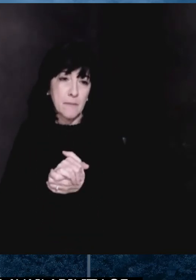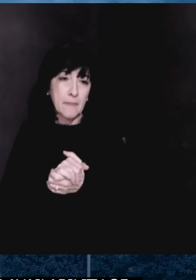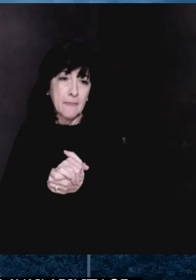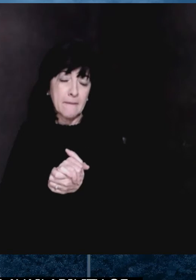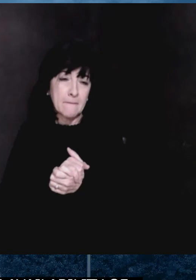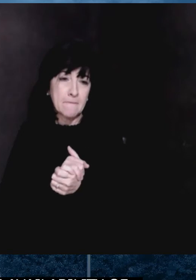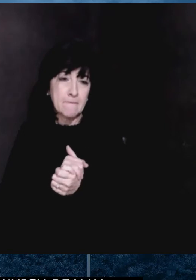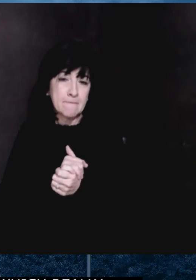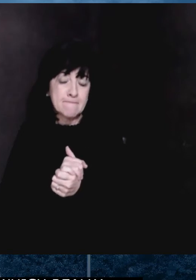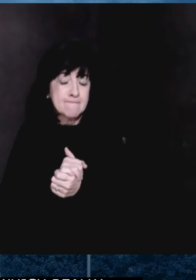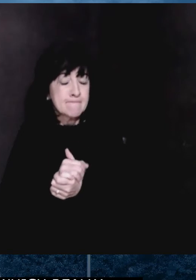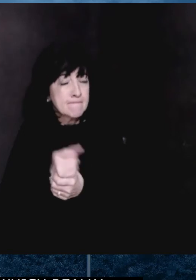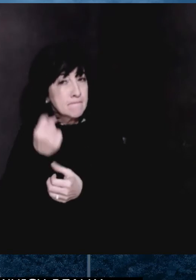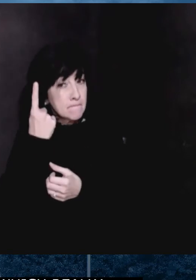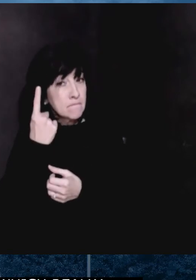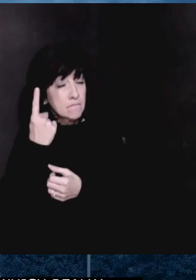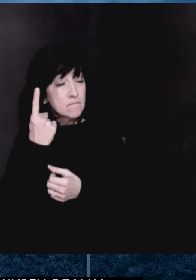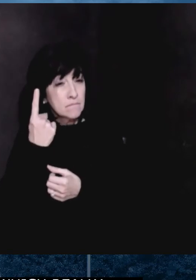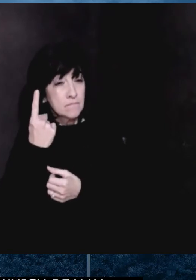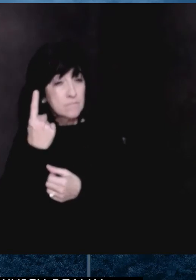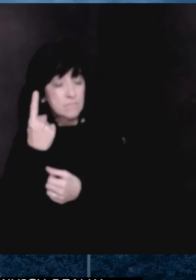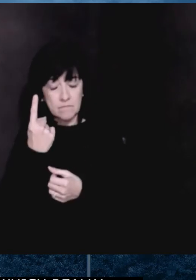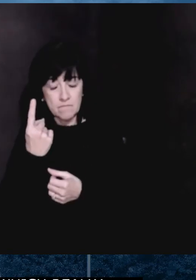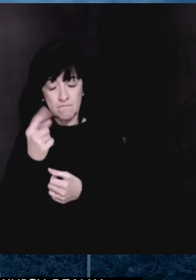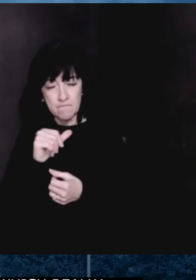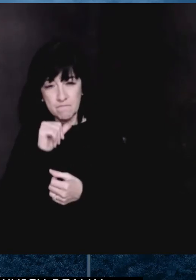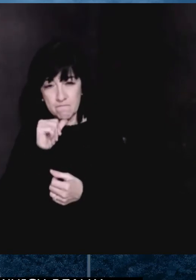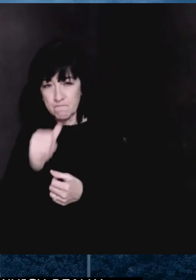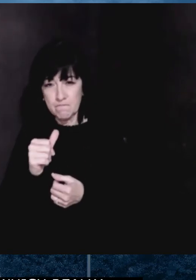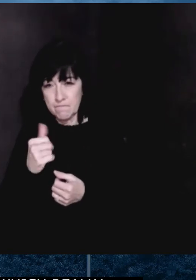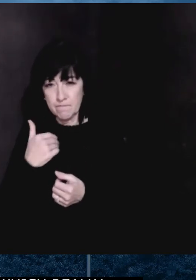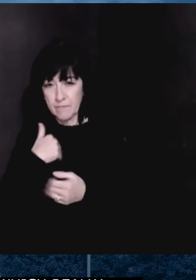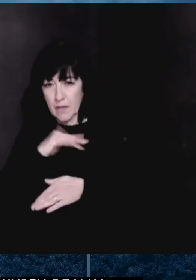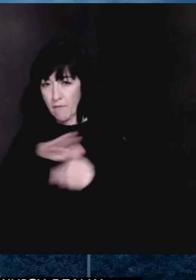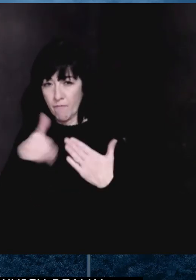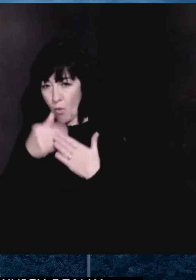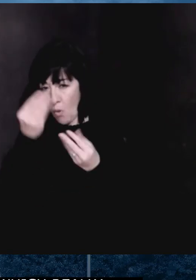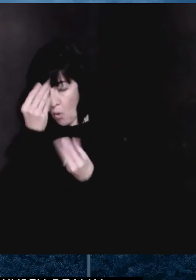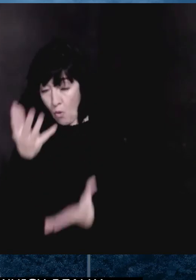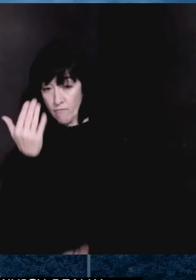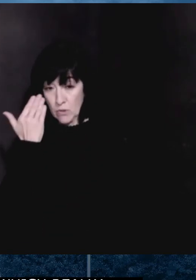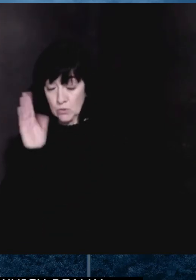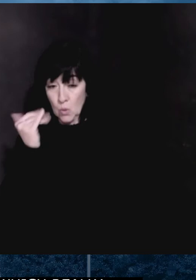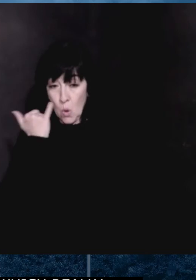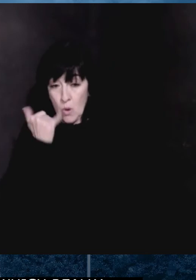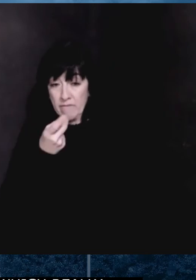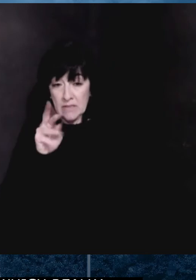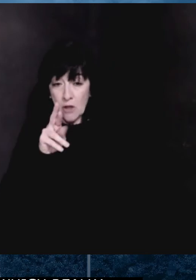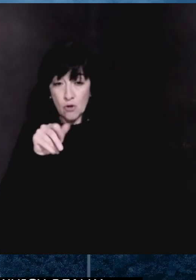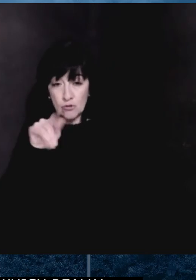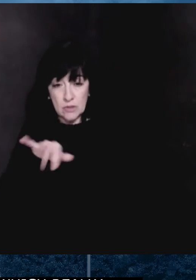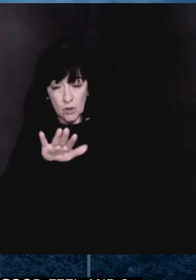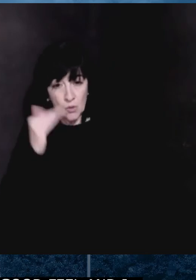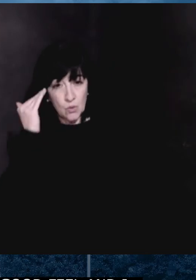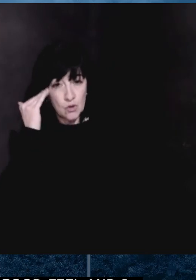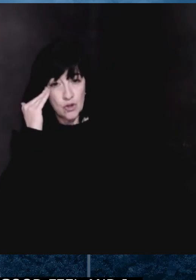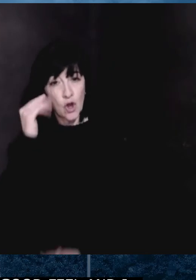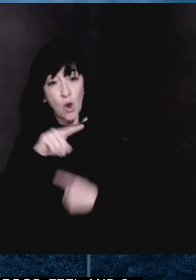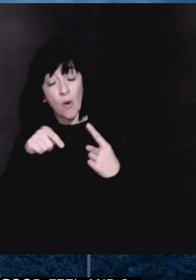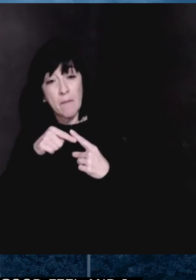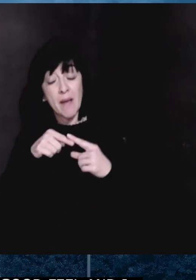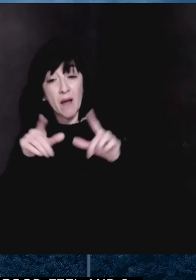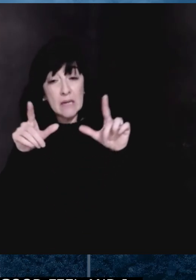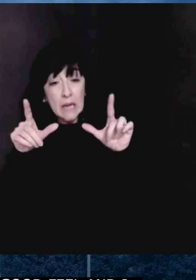and on the other side, I don't have a good feel, and I don't know whether Dr. Rattay does, about licensure